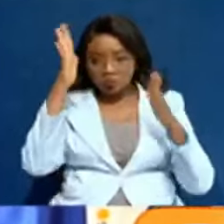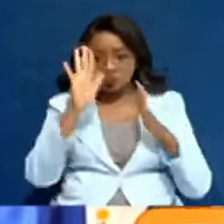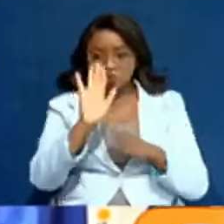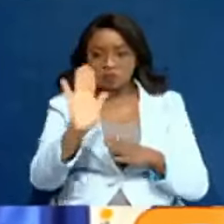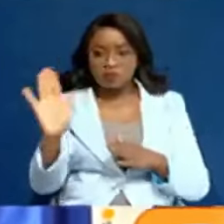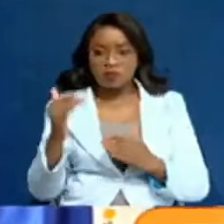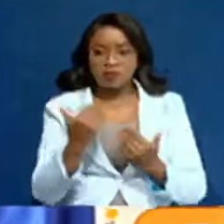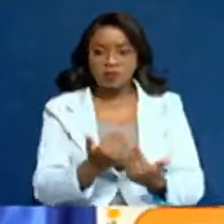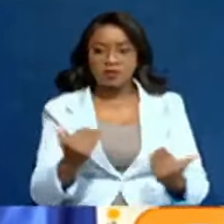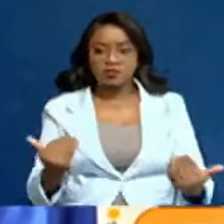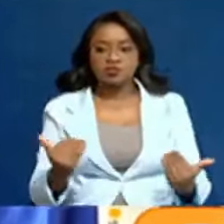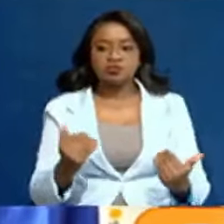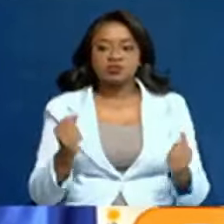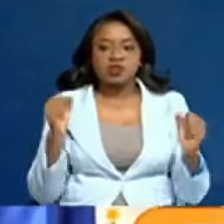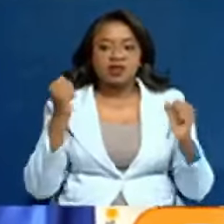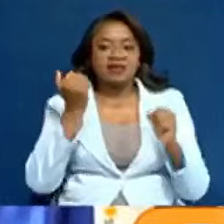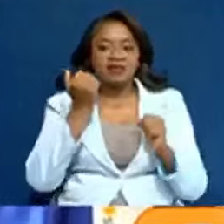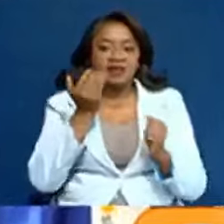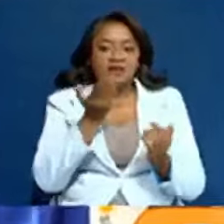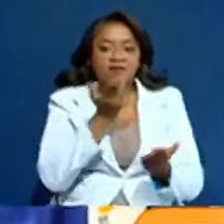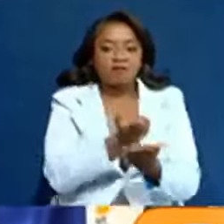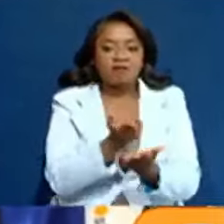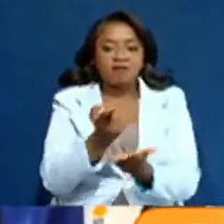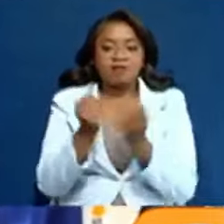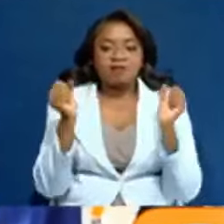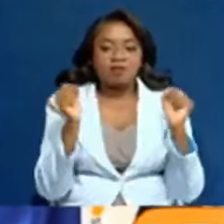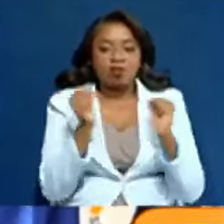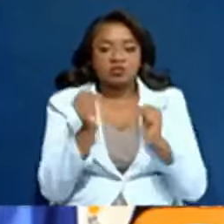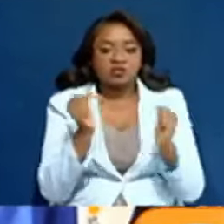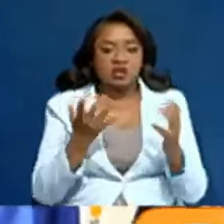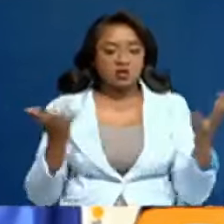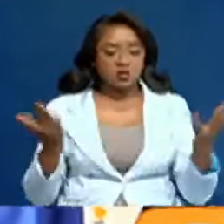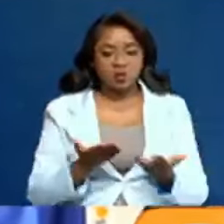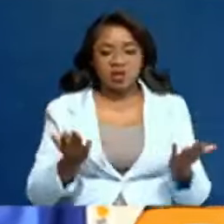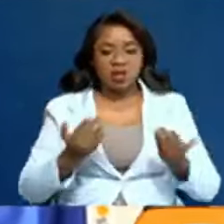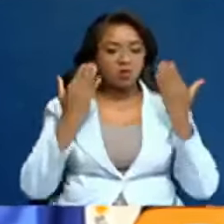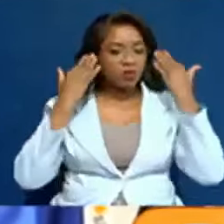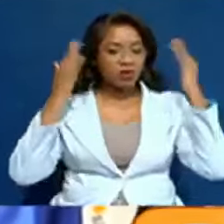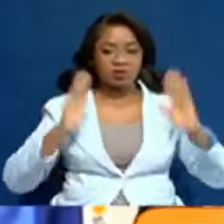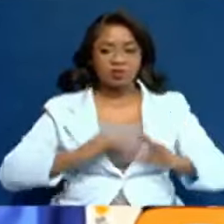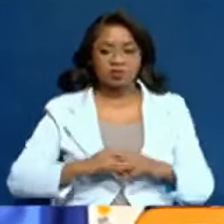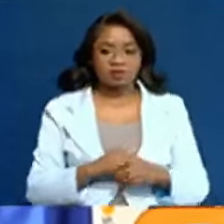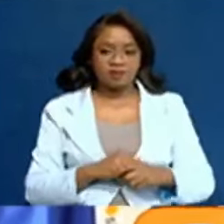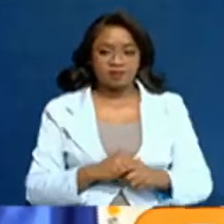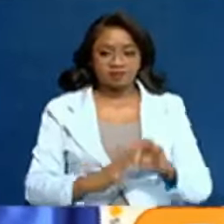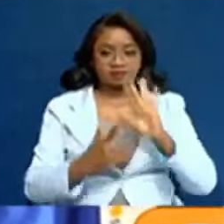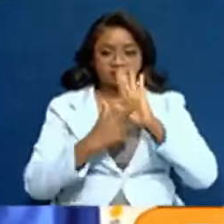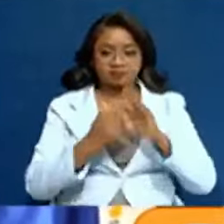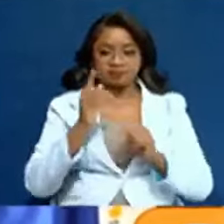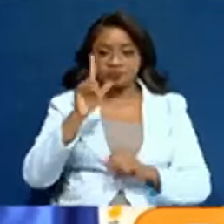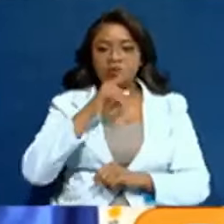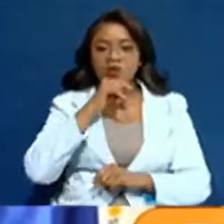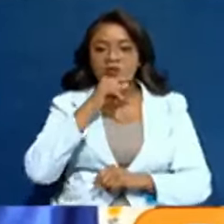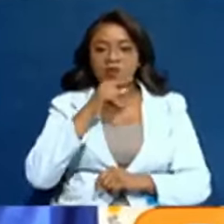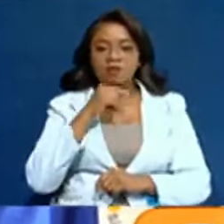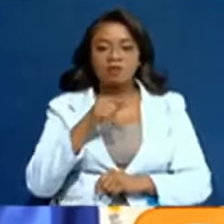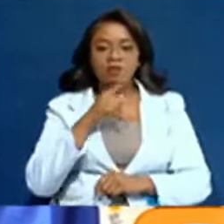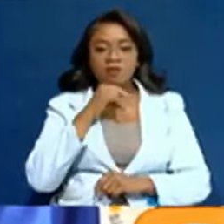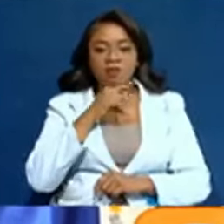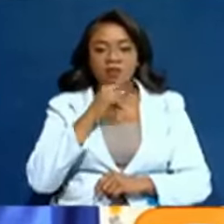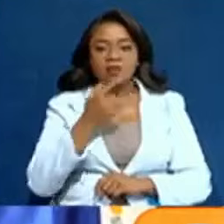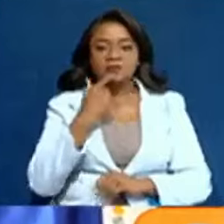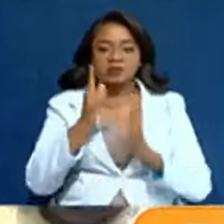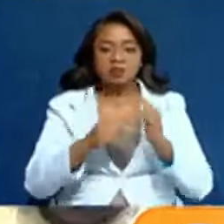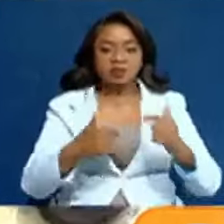wako mochari gani. Hapa tukizungumza hawajui. Niliona mzee mmoja akisema, I want my son